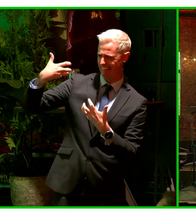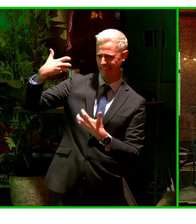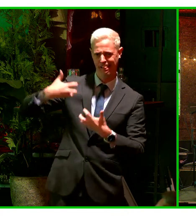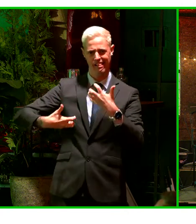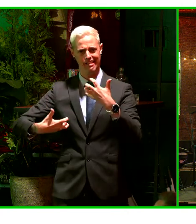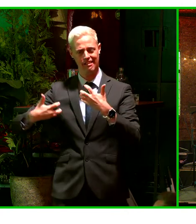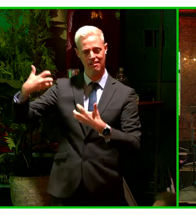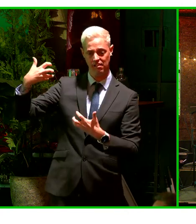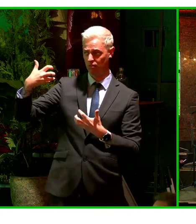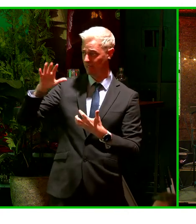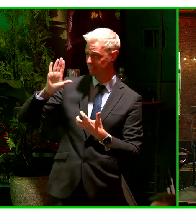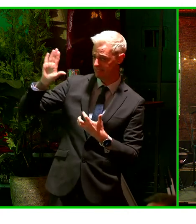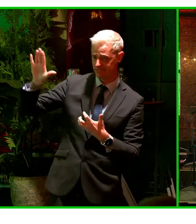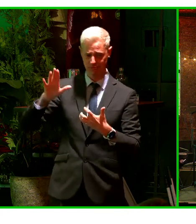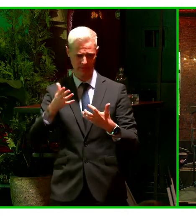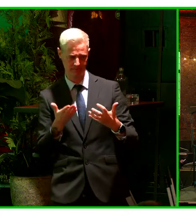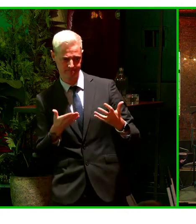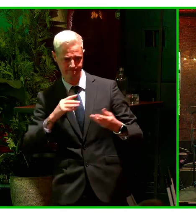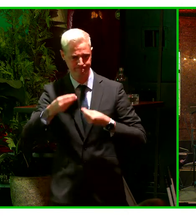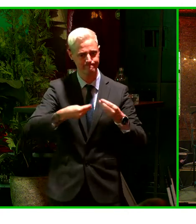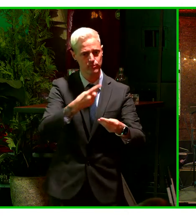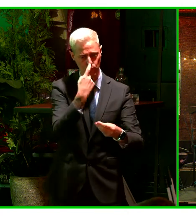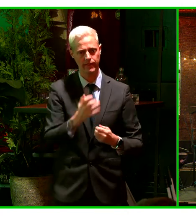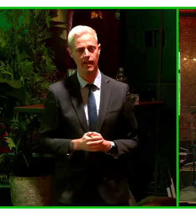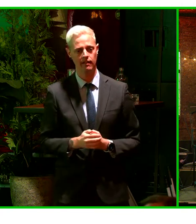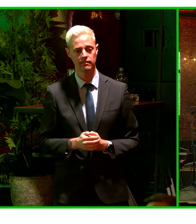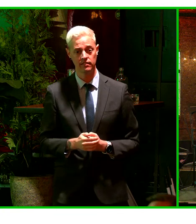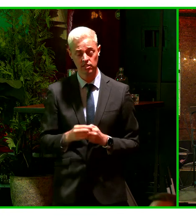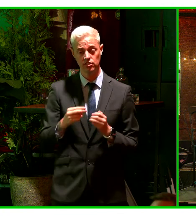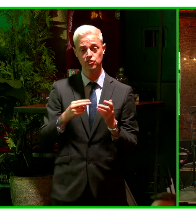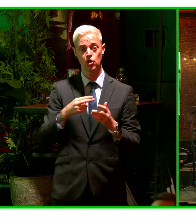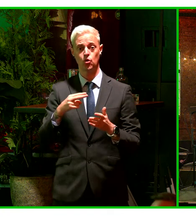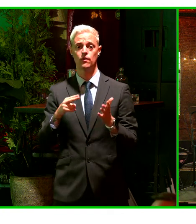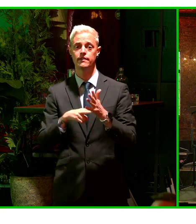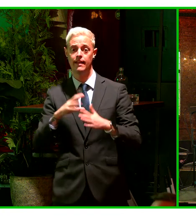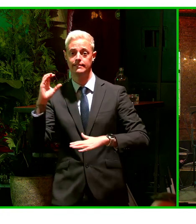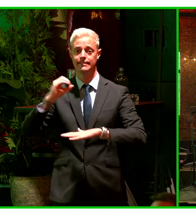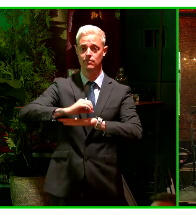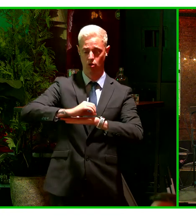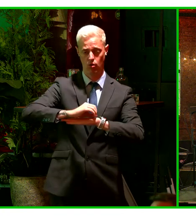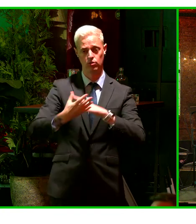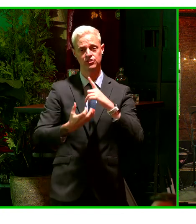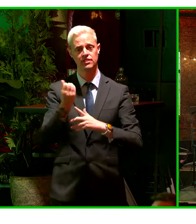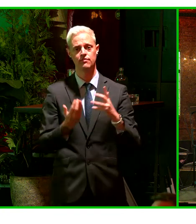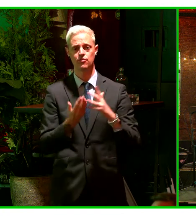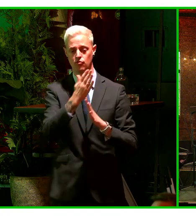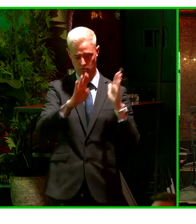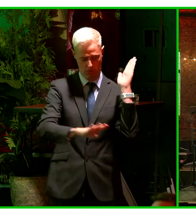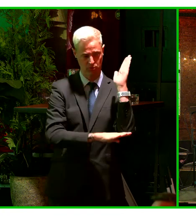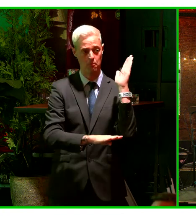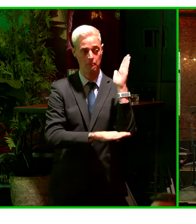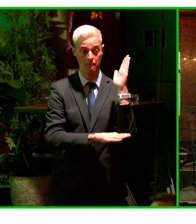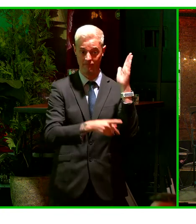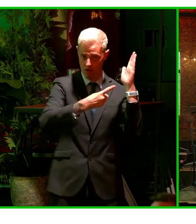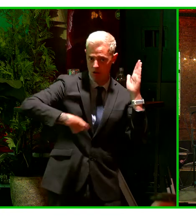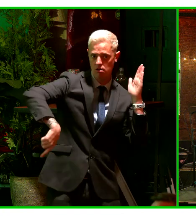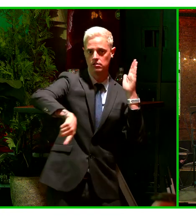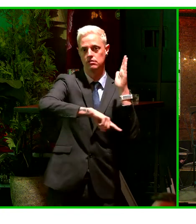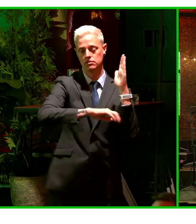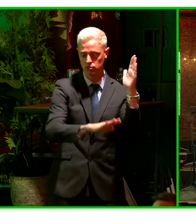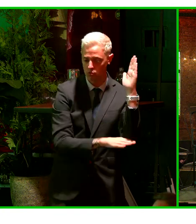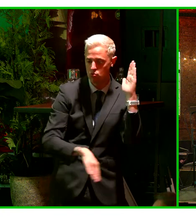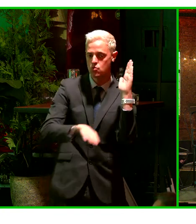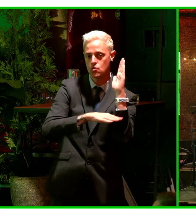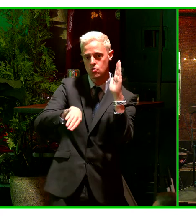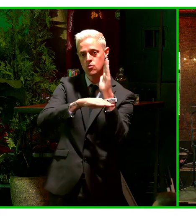we're trying to achieve. Net zero will be achieved bottom up, not top down. And I think Whitehall needs to wake up to that pretty